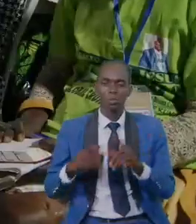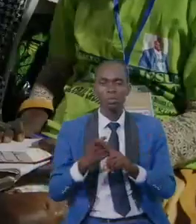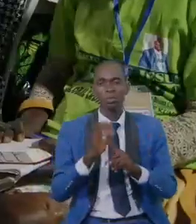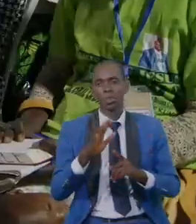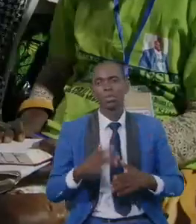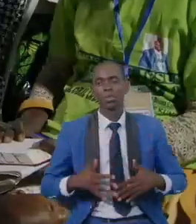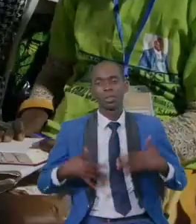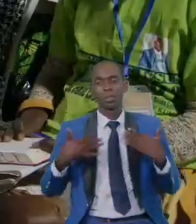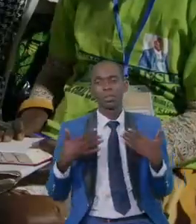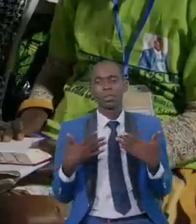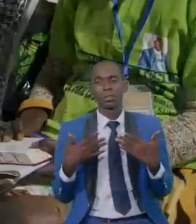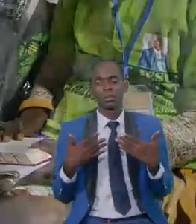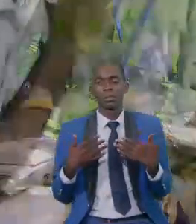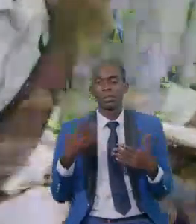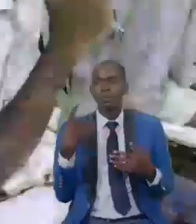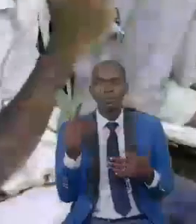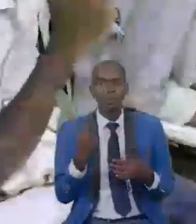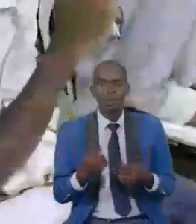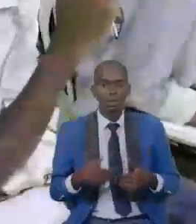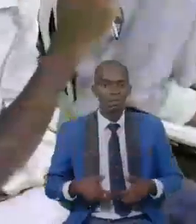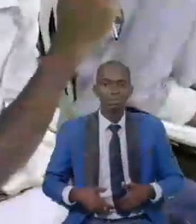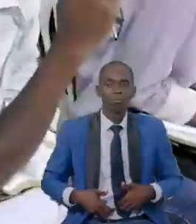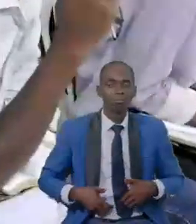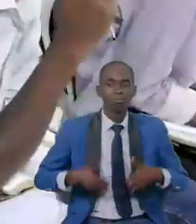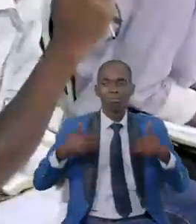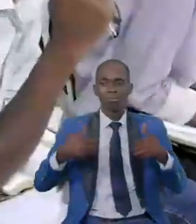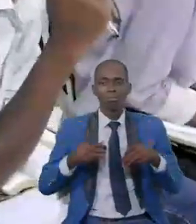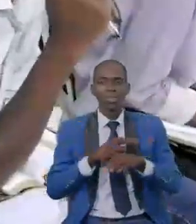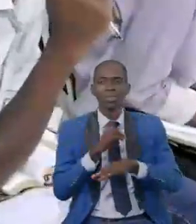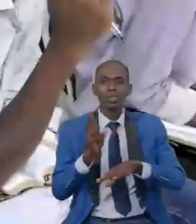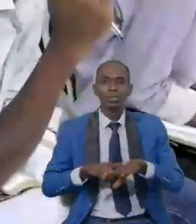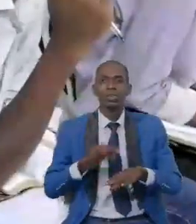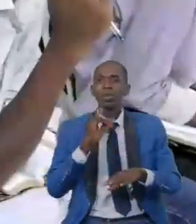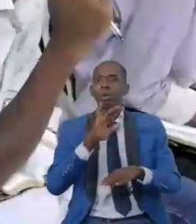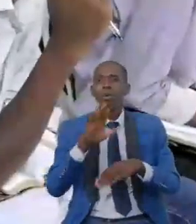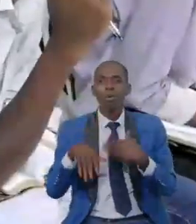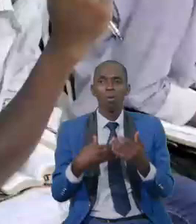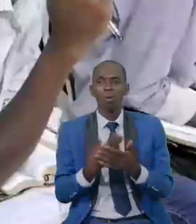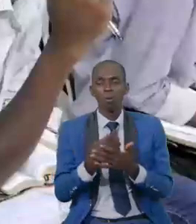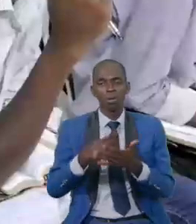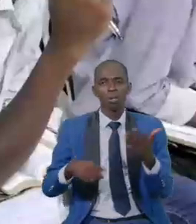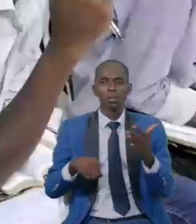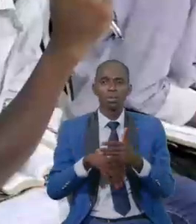The pugnacious nature, all that is cancelled from your life.